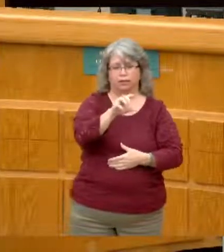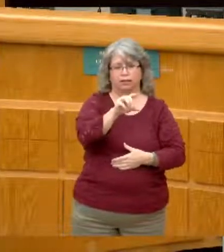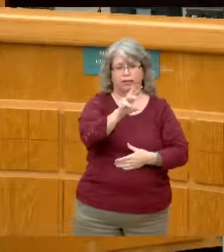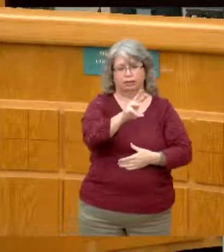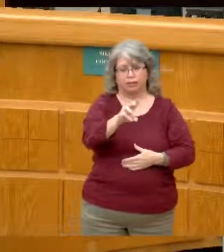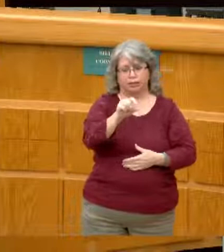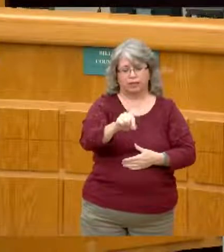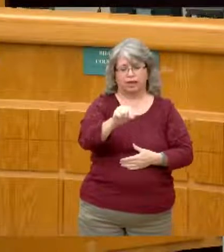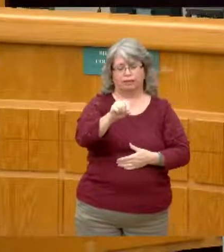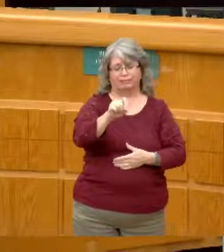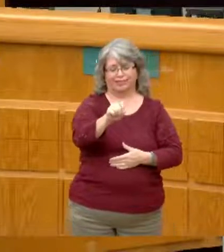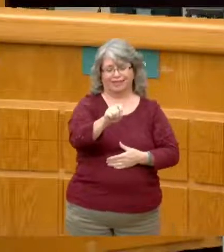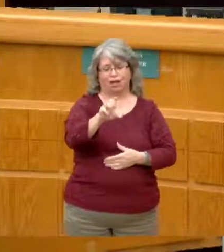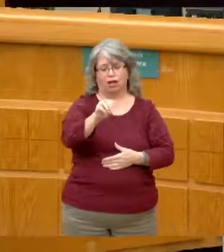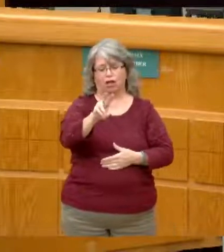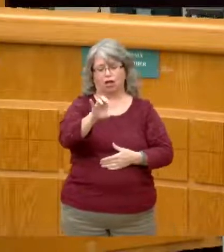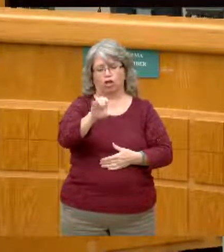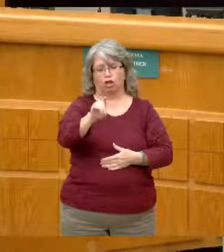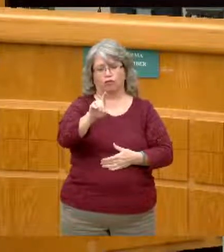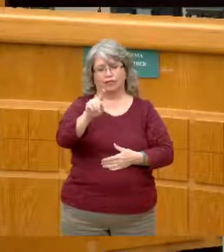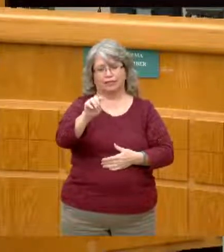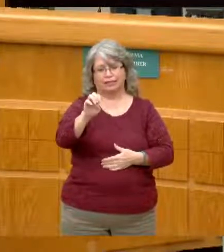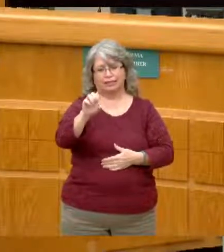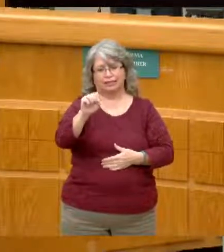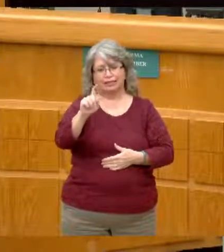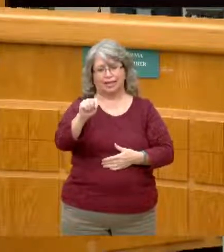www.covidtest.gov or